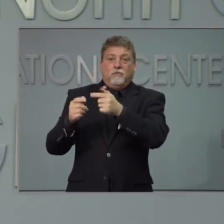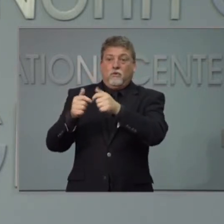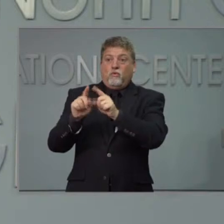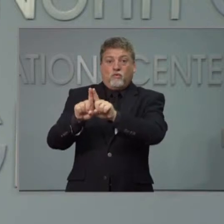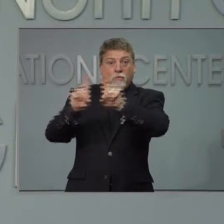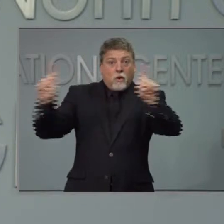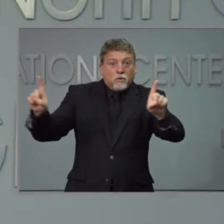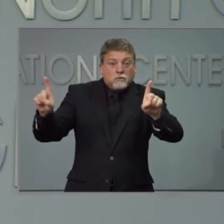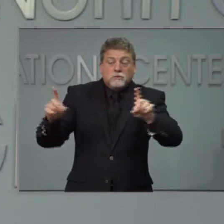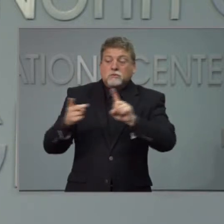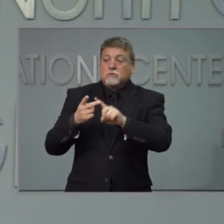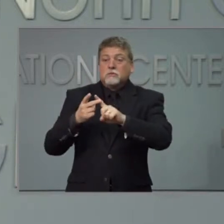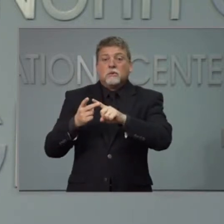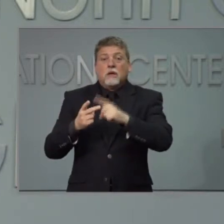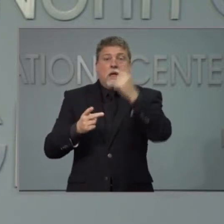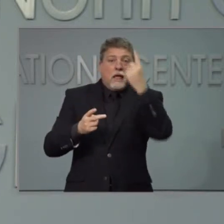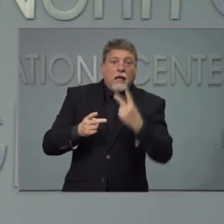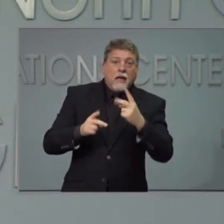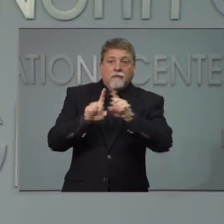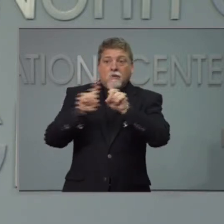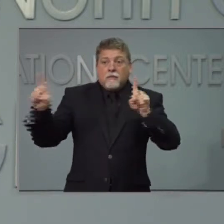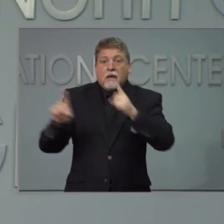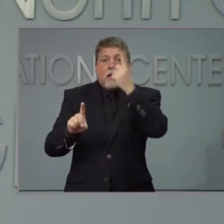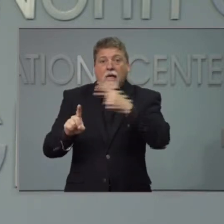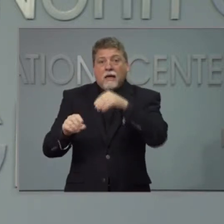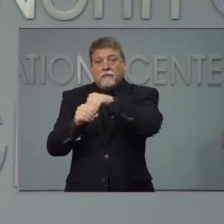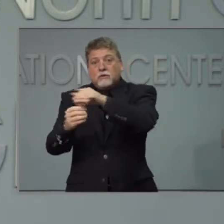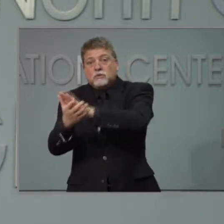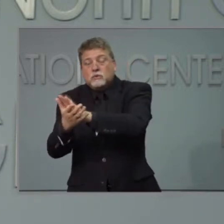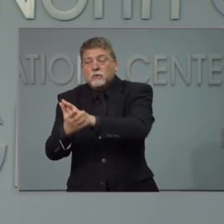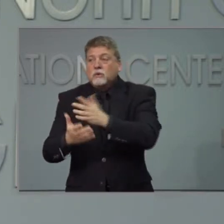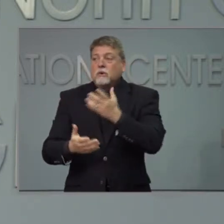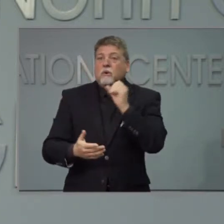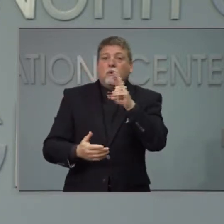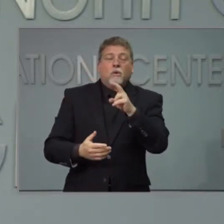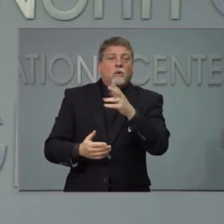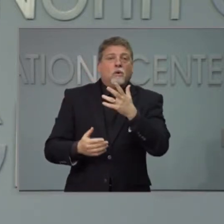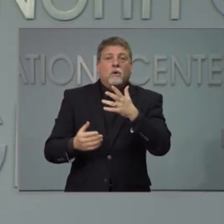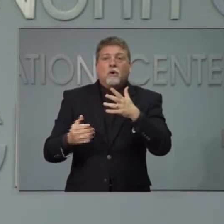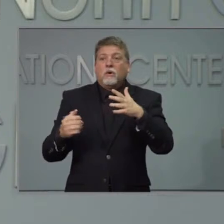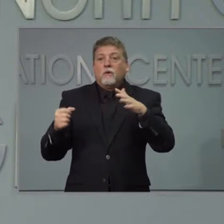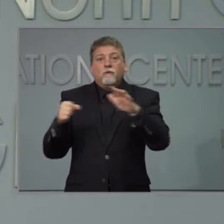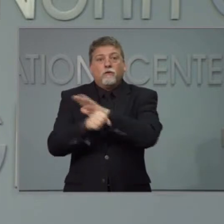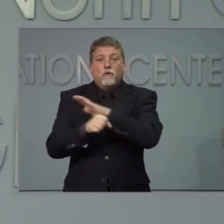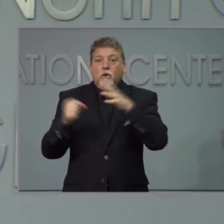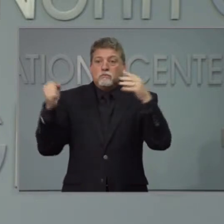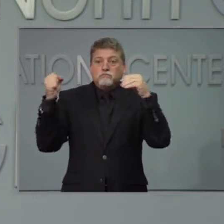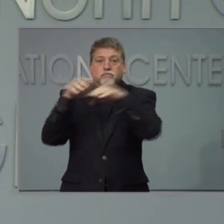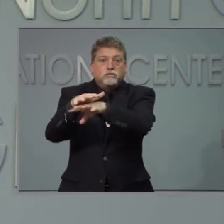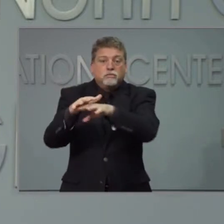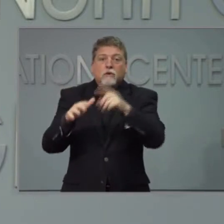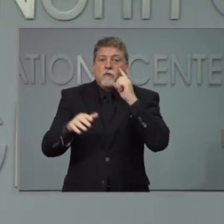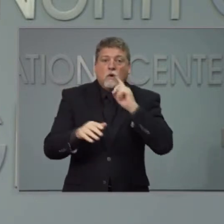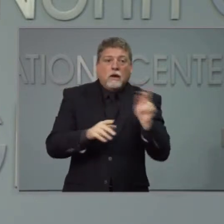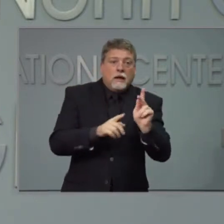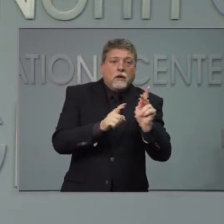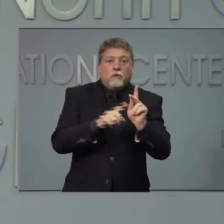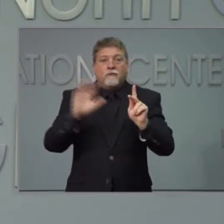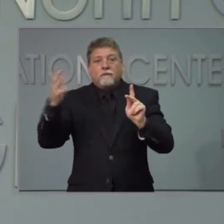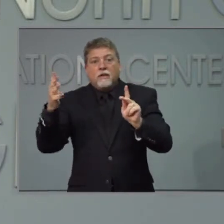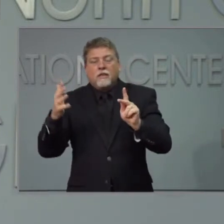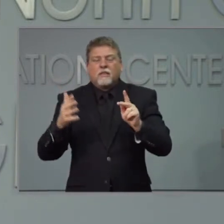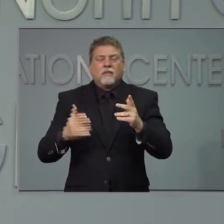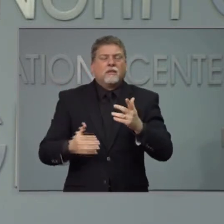going to do part in-person and part remote, whether they're going to let grades K through 5 go full-time.